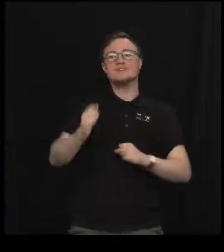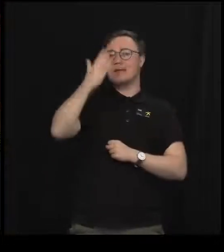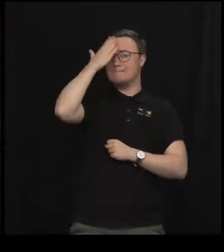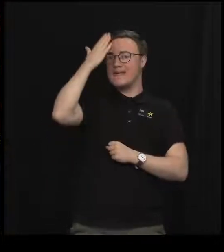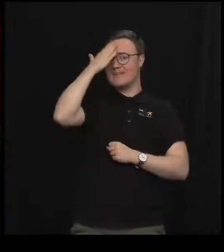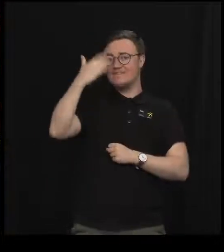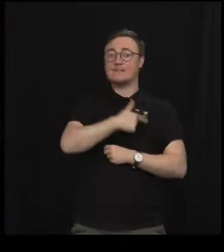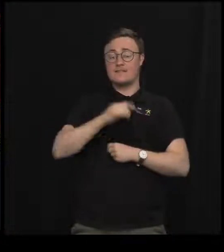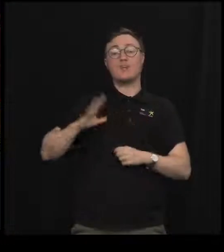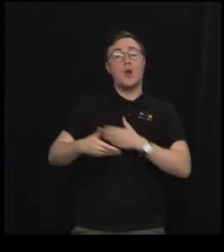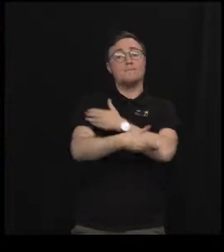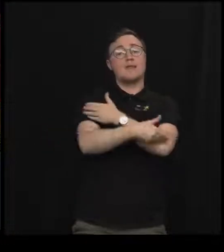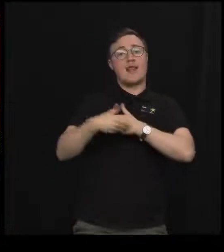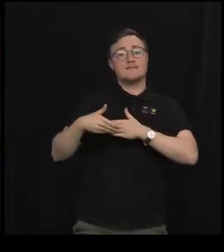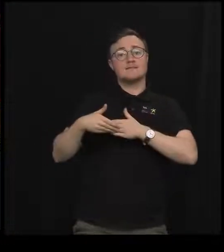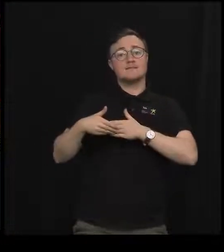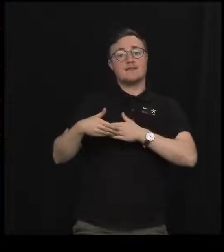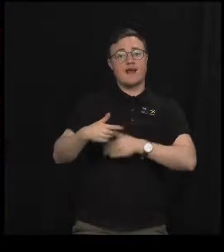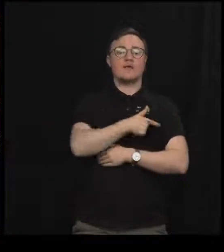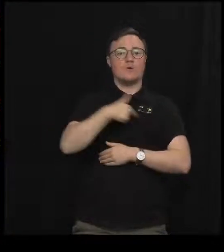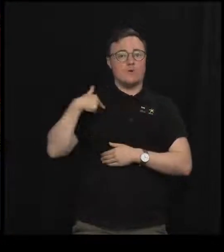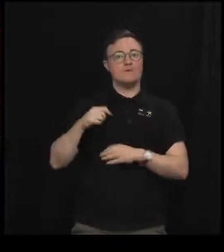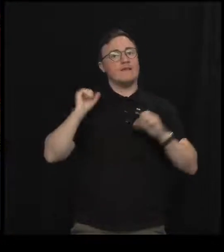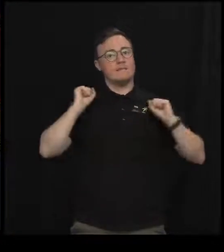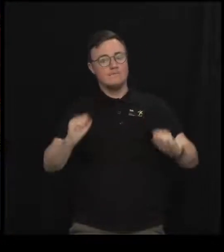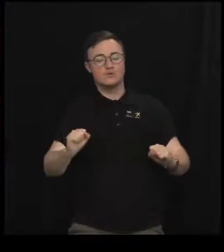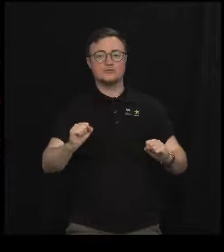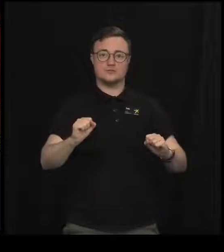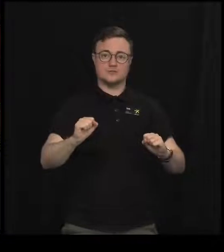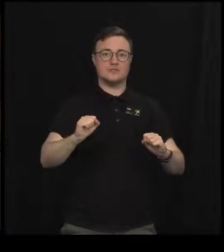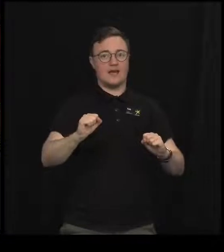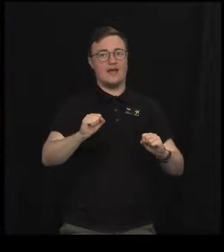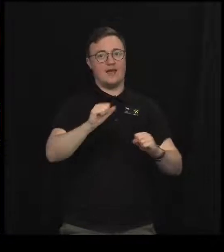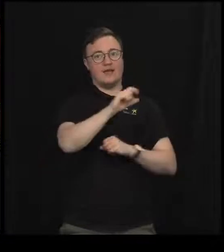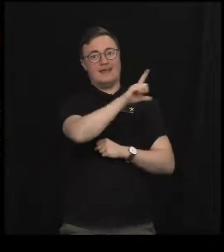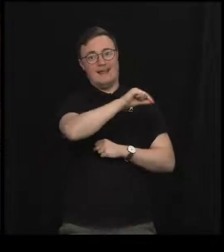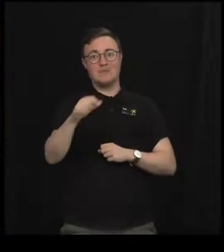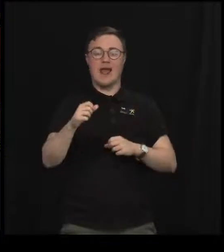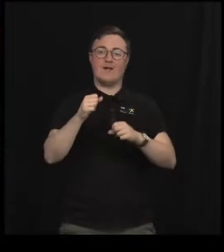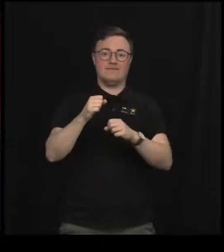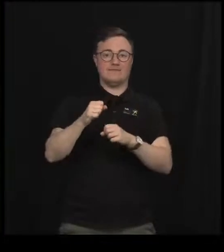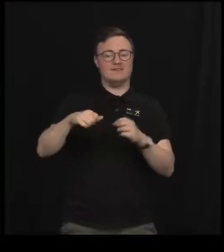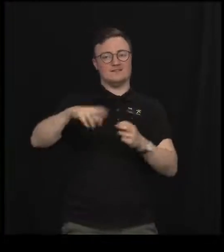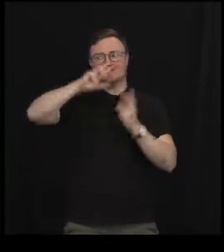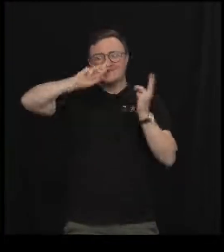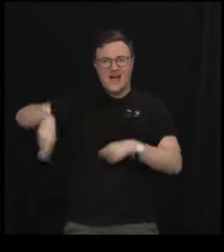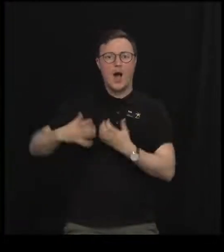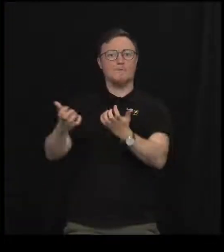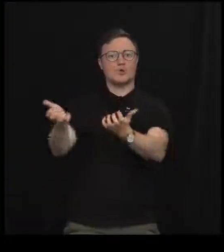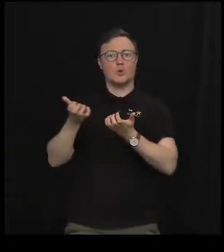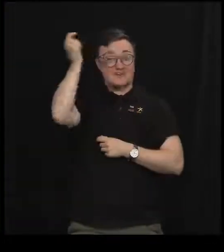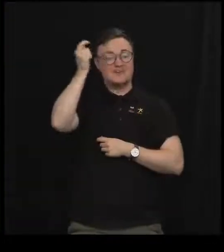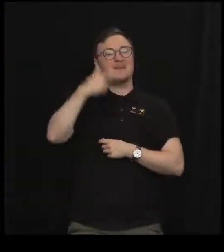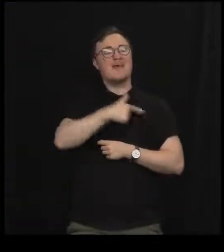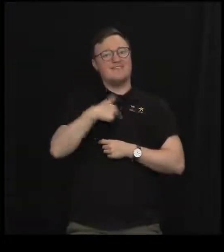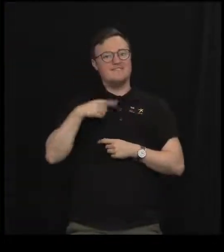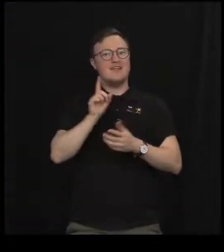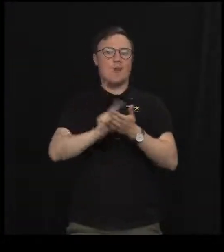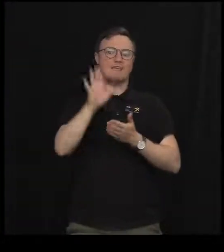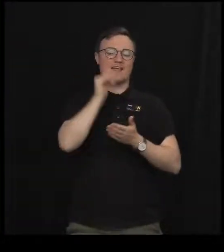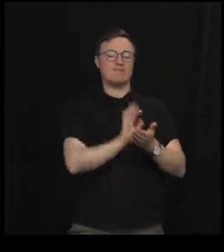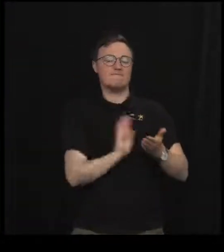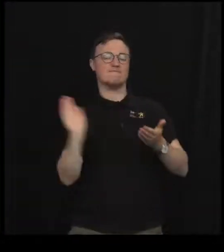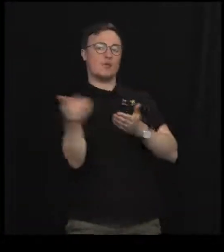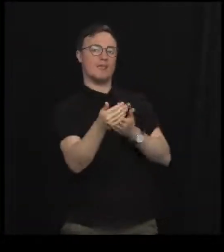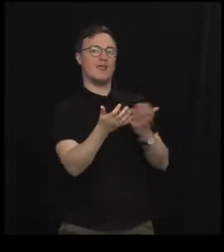our complacency, and if we work on bureaucracies, which for the UN is not always a given, but that's part of why I love innovation. We must keep those lessons